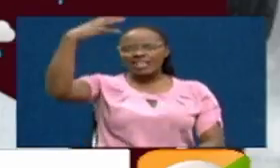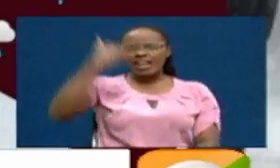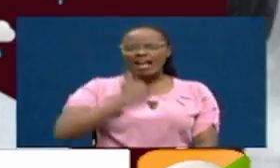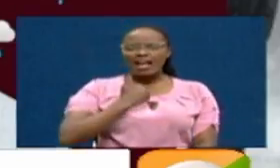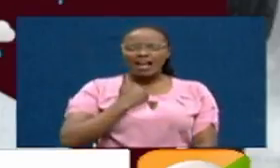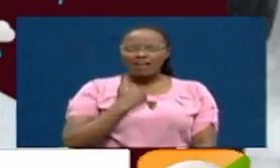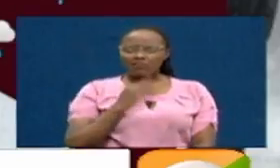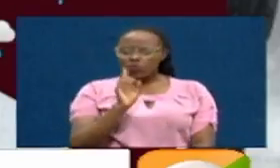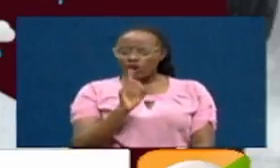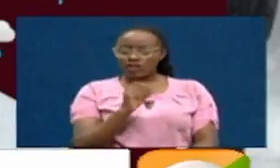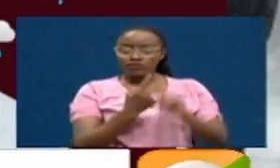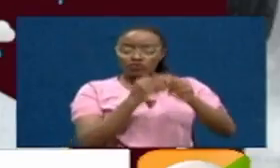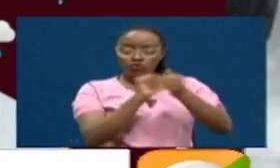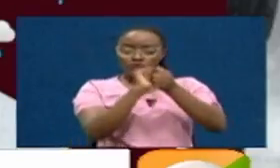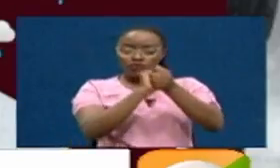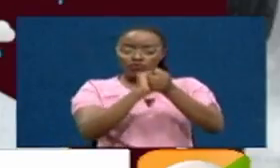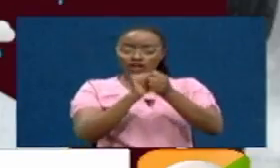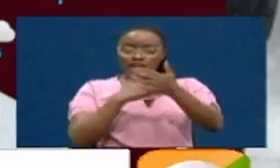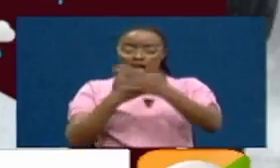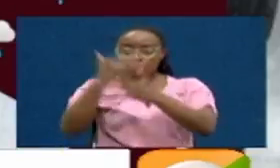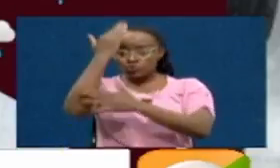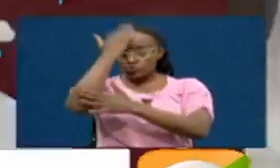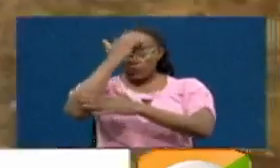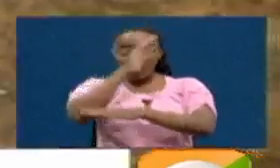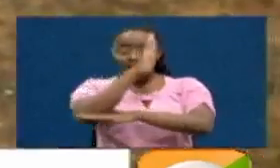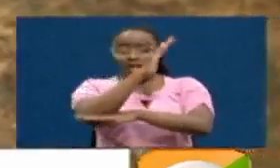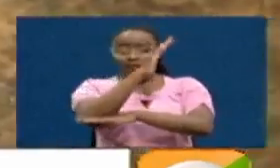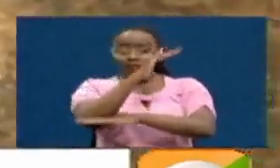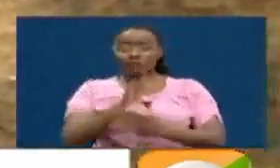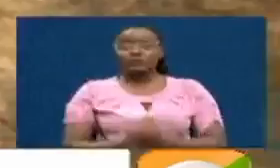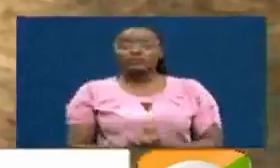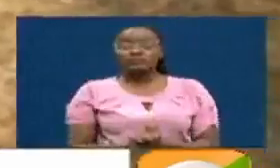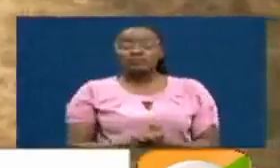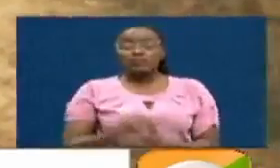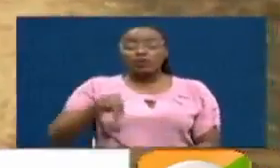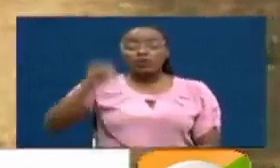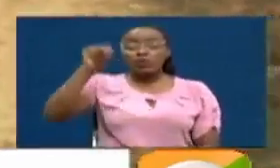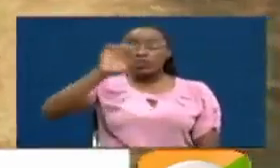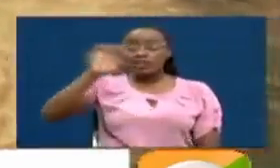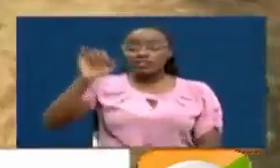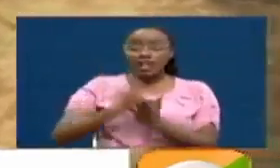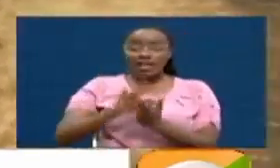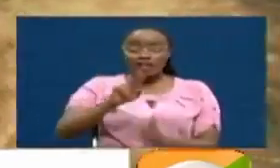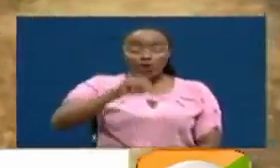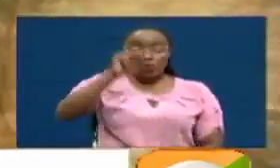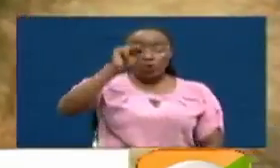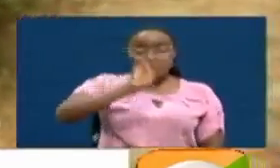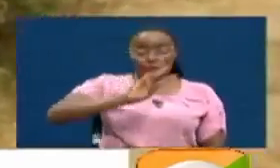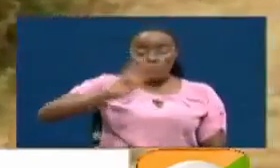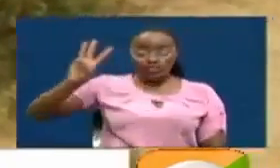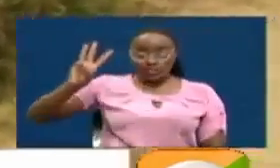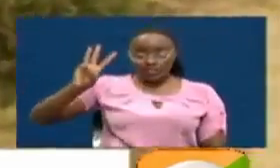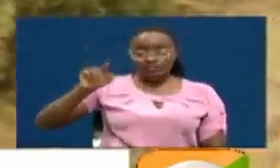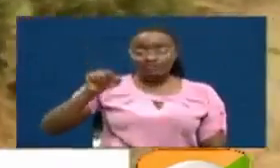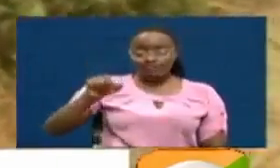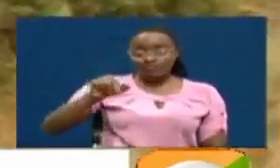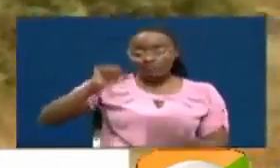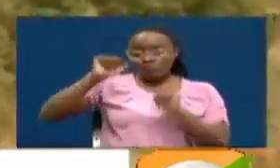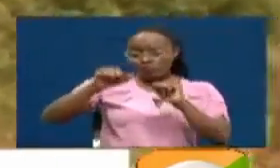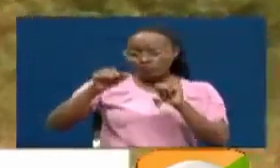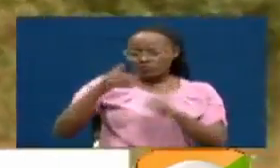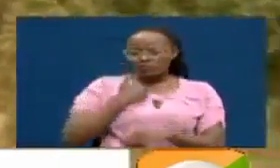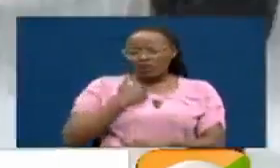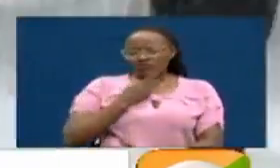will take over from Friday to Monday in the afternoon. Northeastern and northwestern parts of the country are likely to